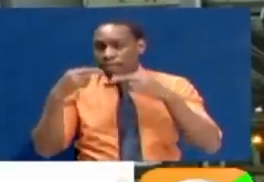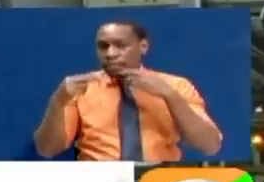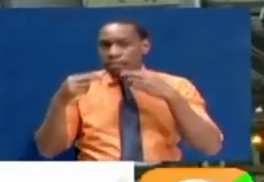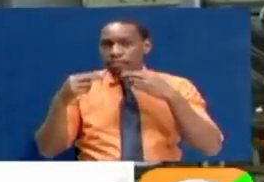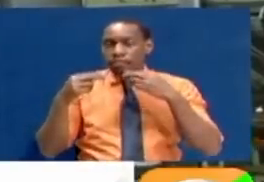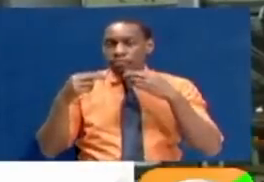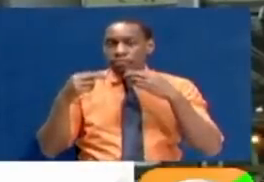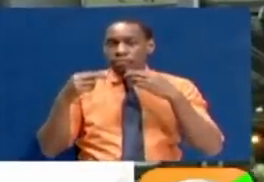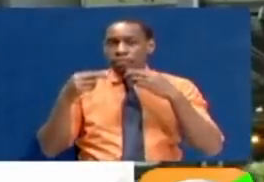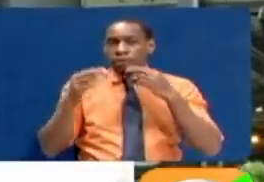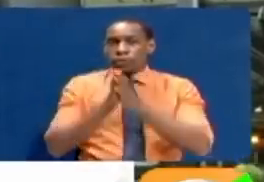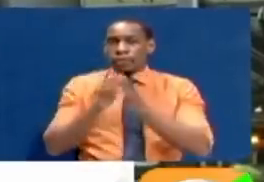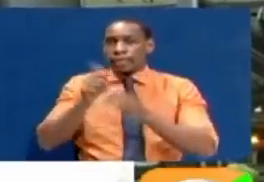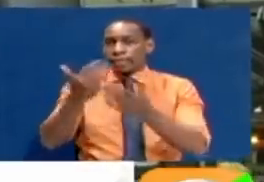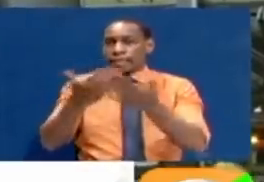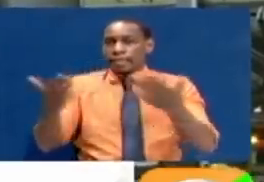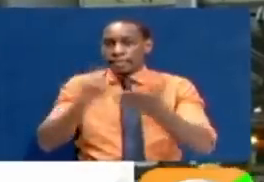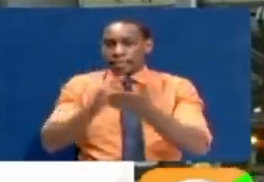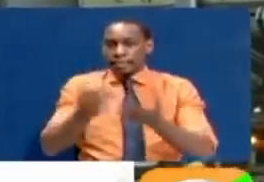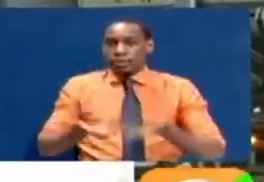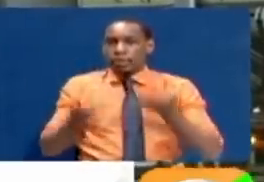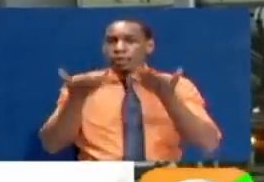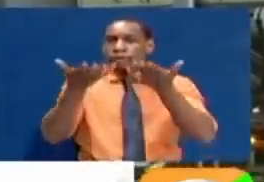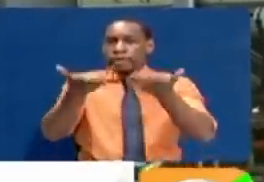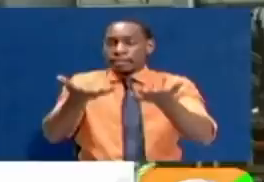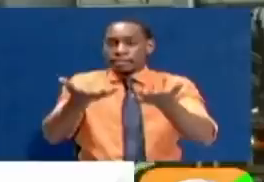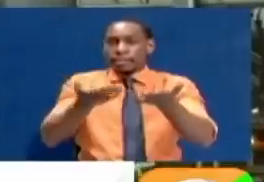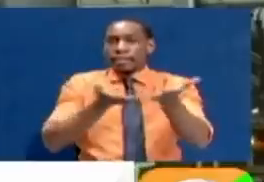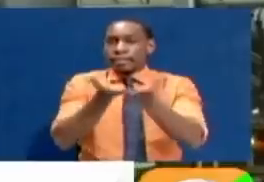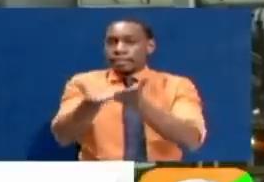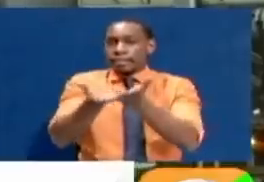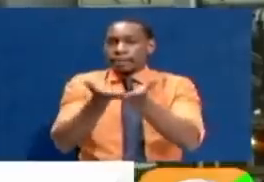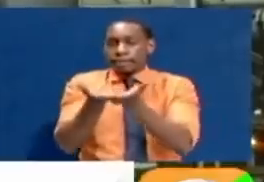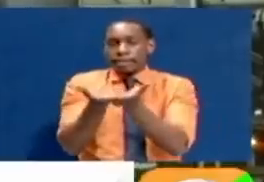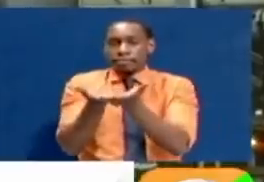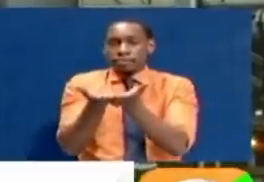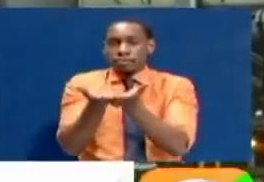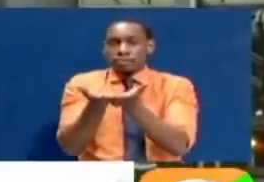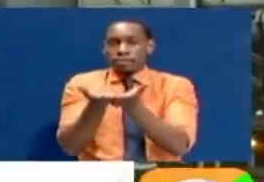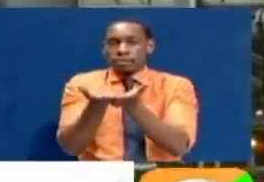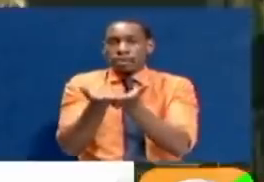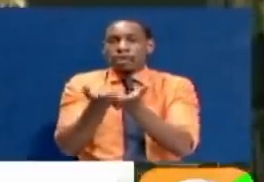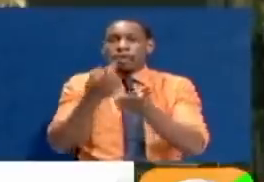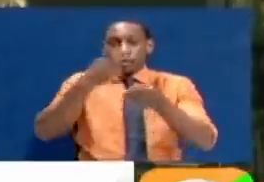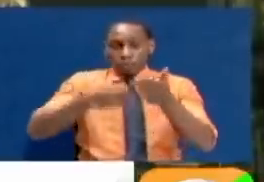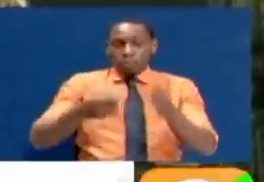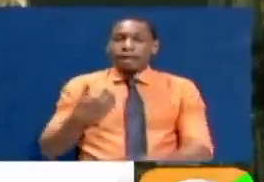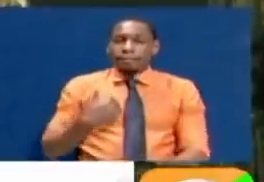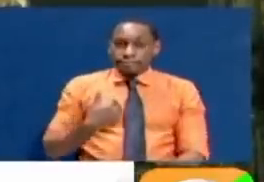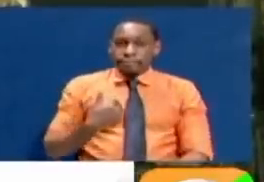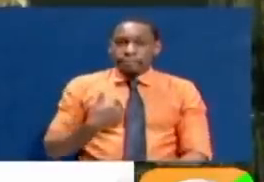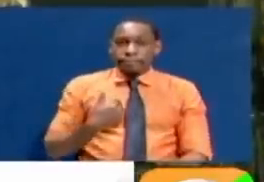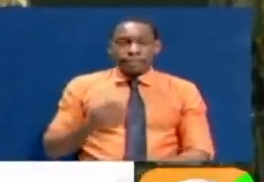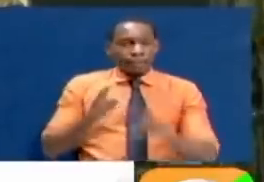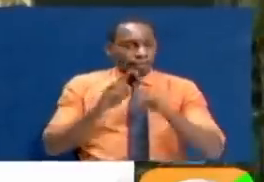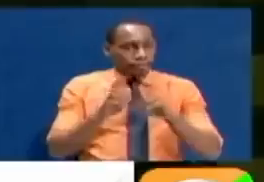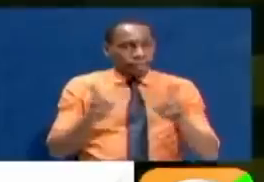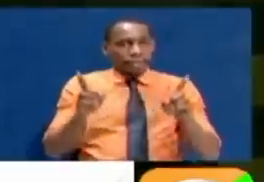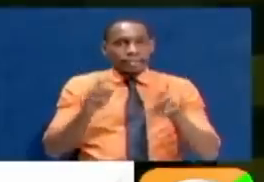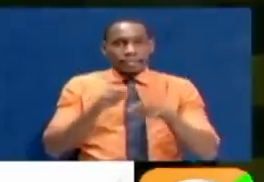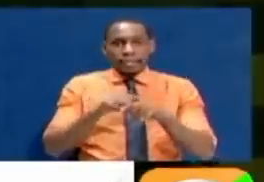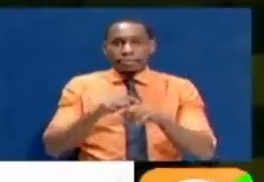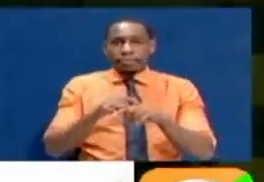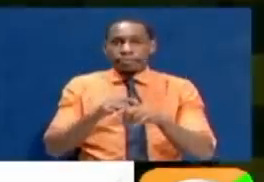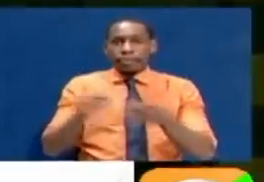other facilities offering their services for a fee. But when we came